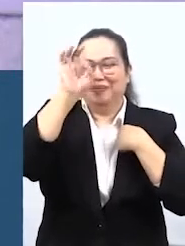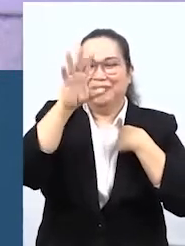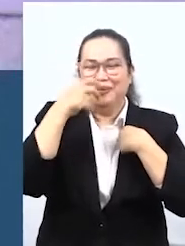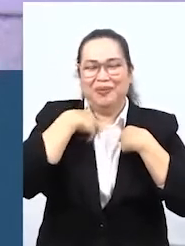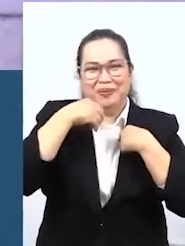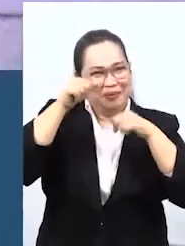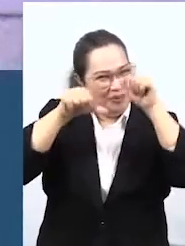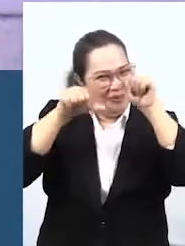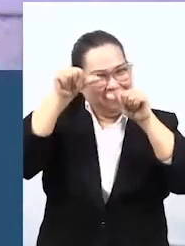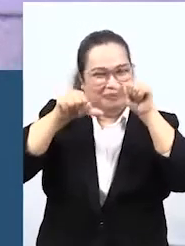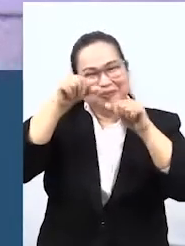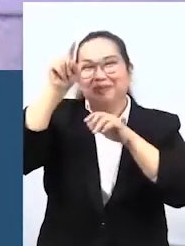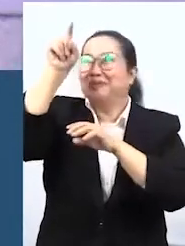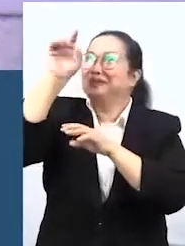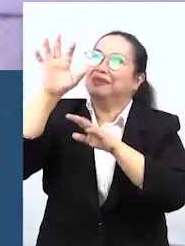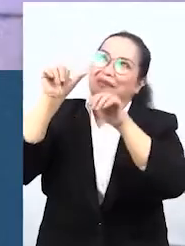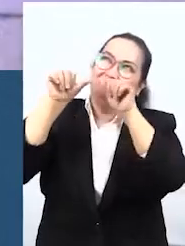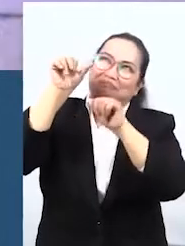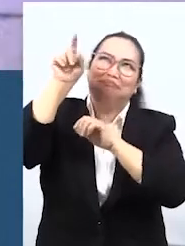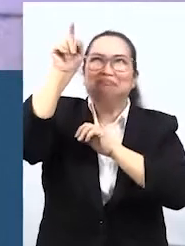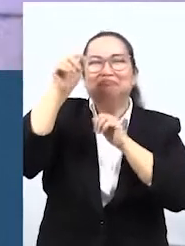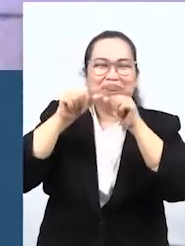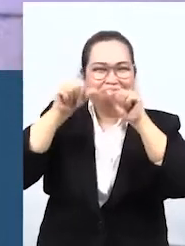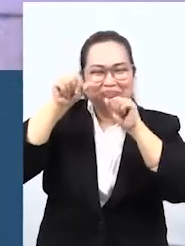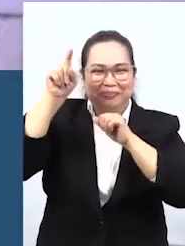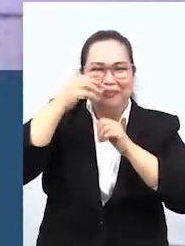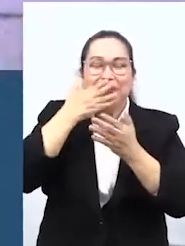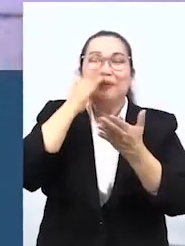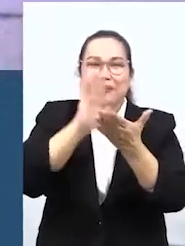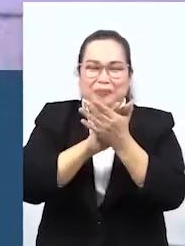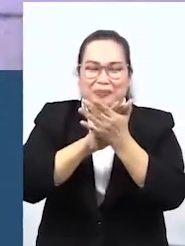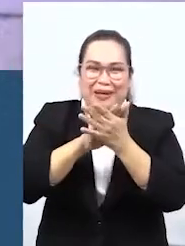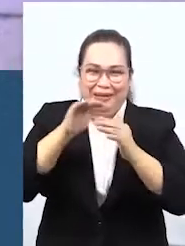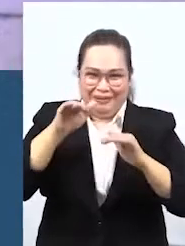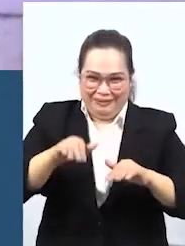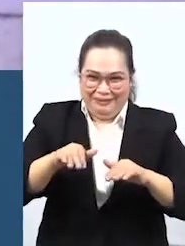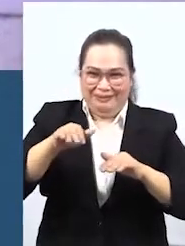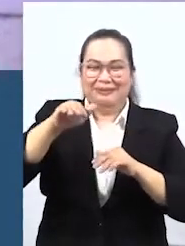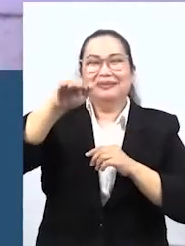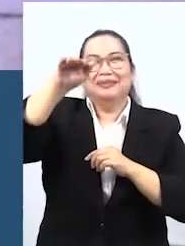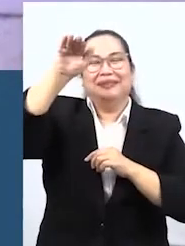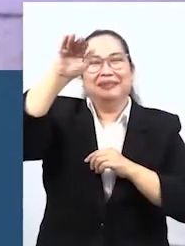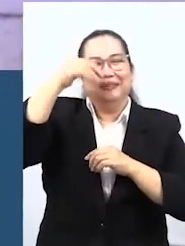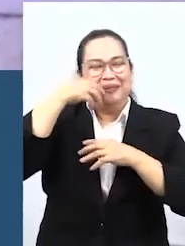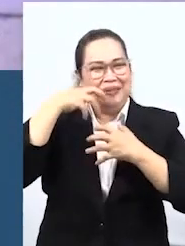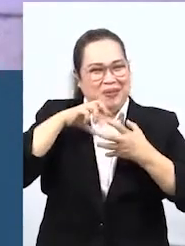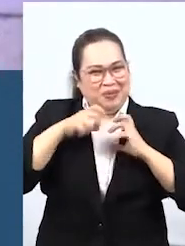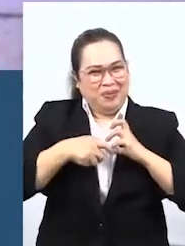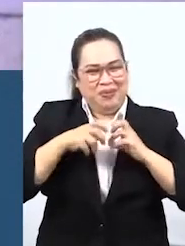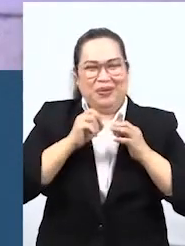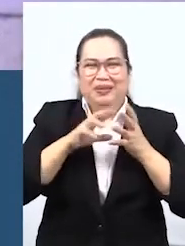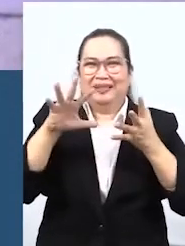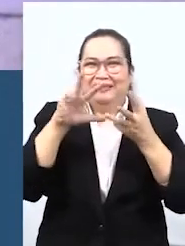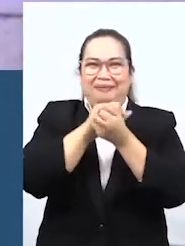suspicious of God hindi Nam buse I have a bad childhood I grew up wounded and